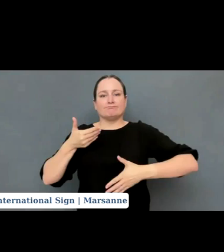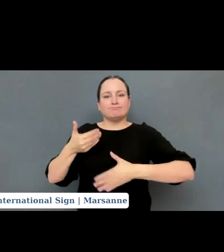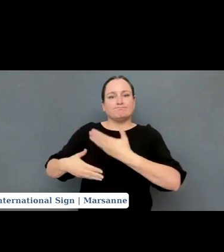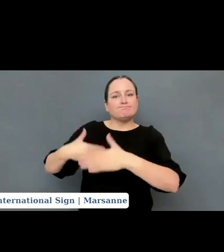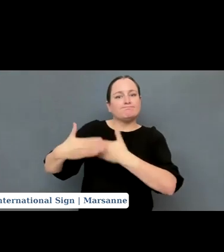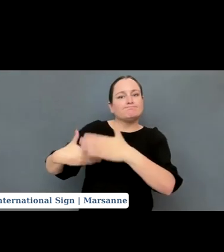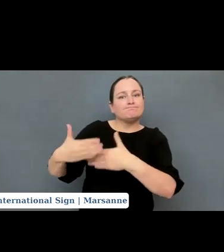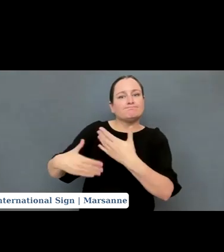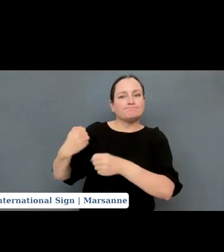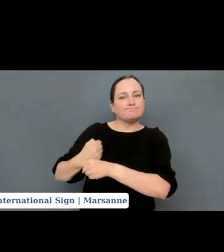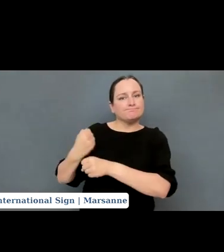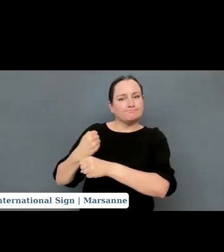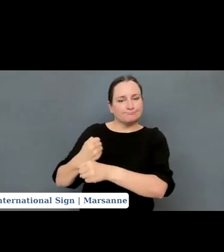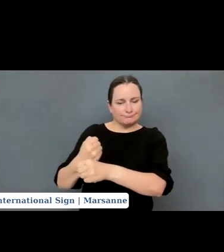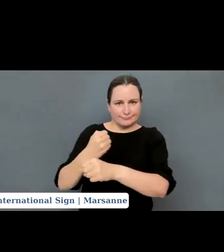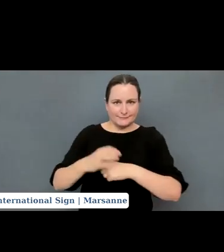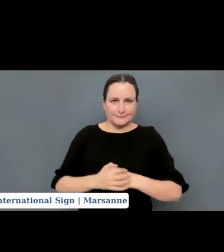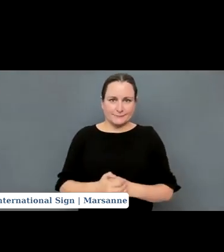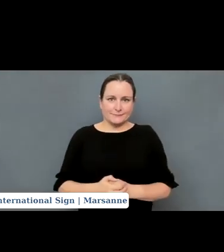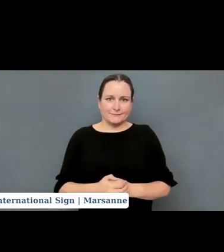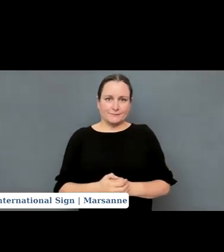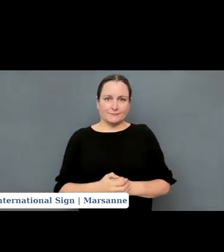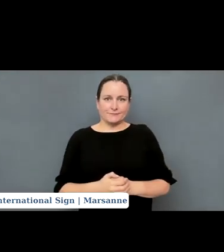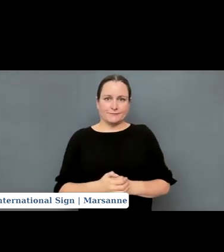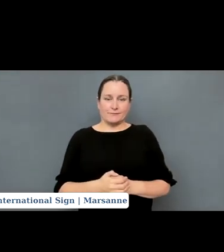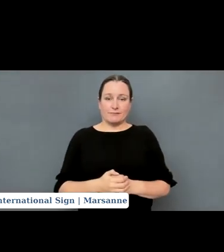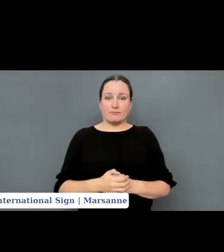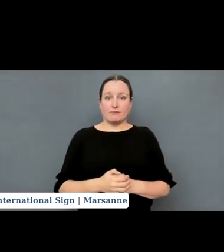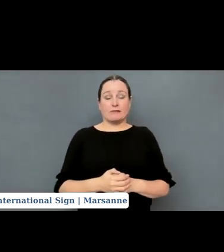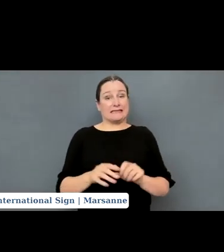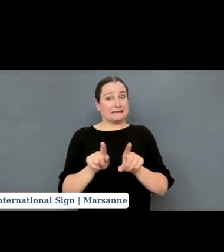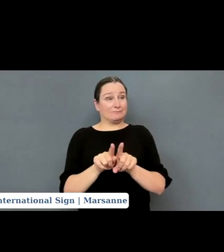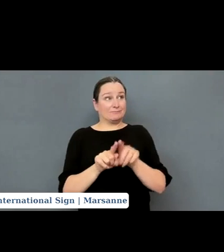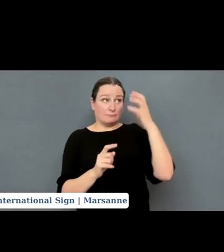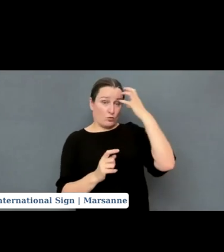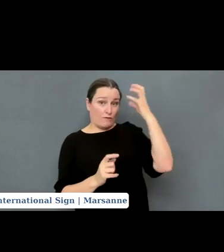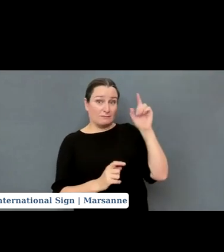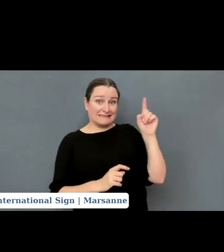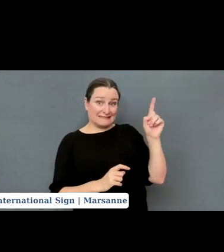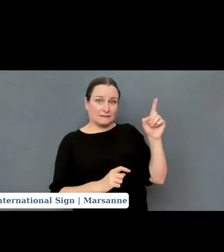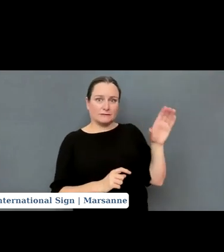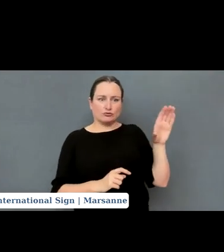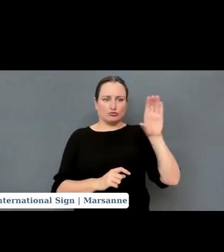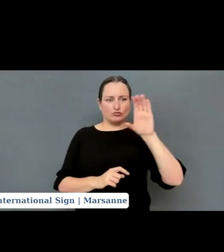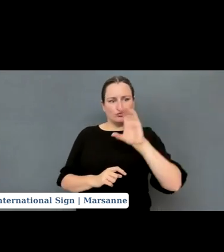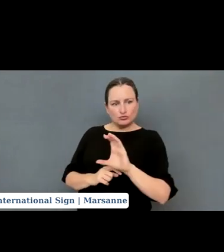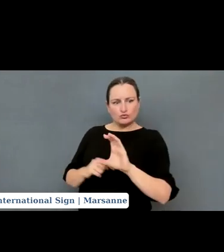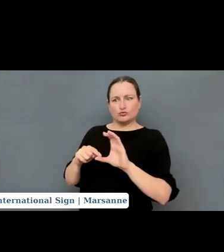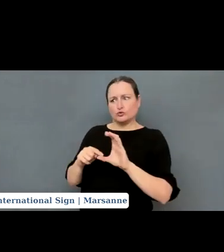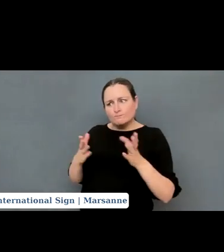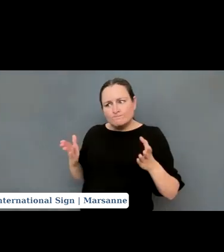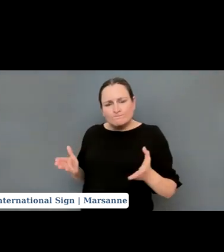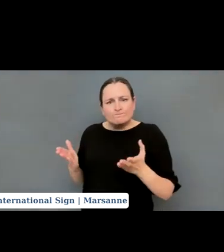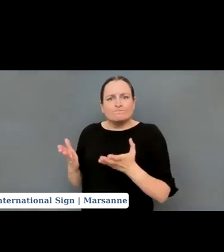and about all the investment that the state has done for this person to leave the situation of extreme